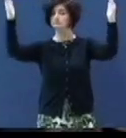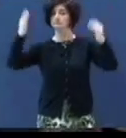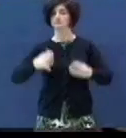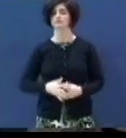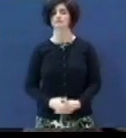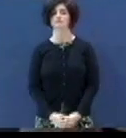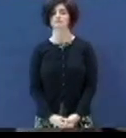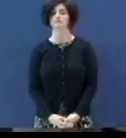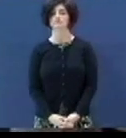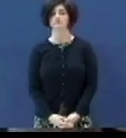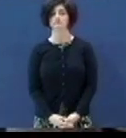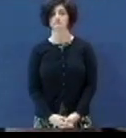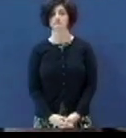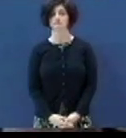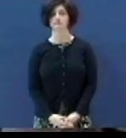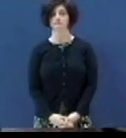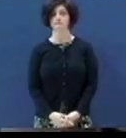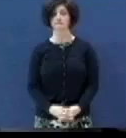What makes the